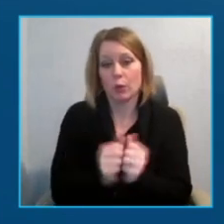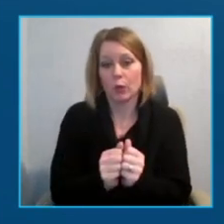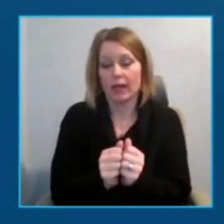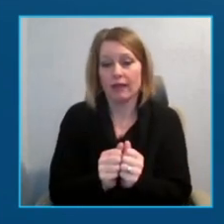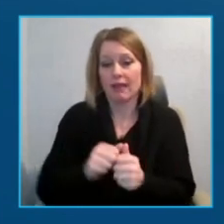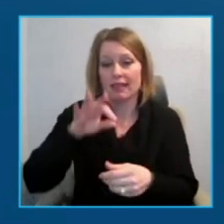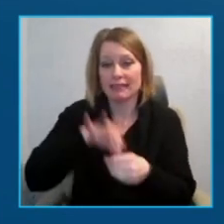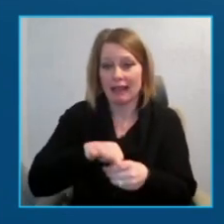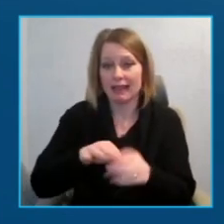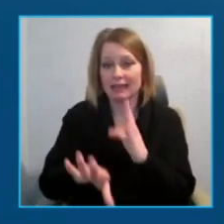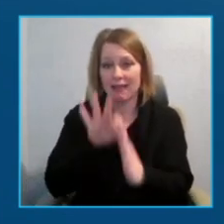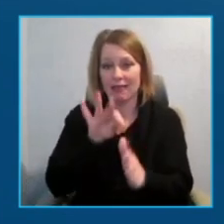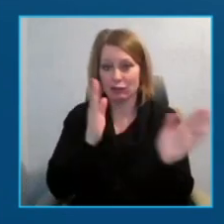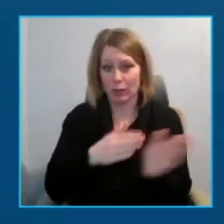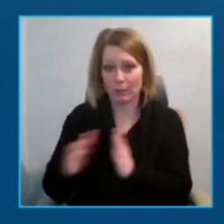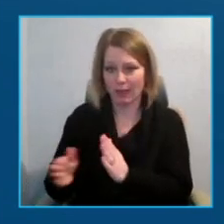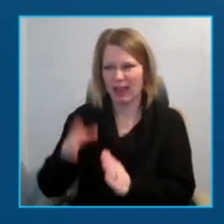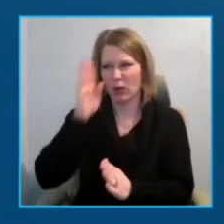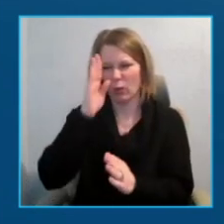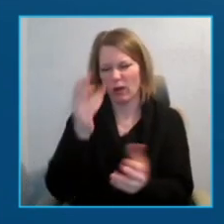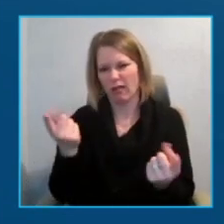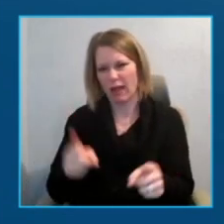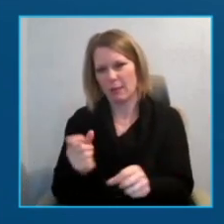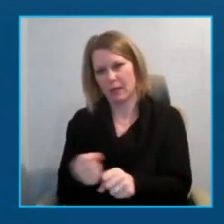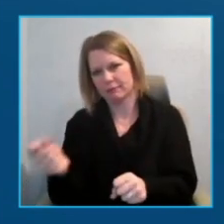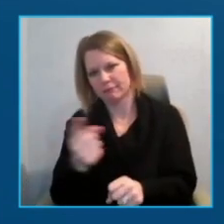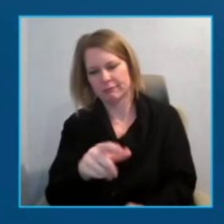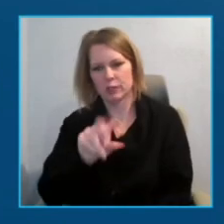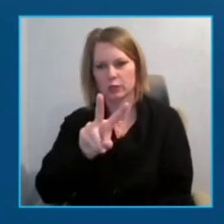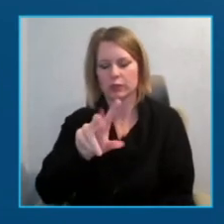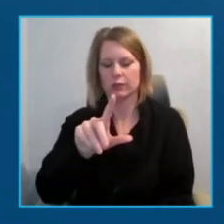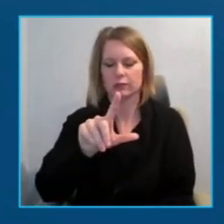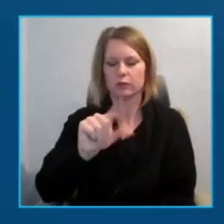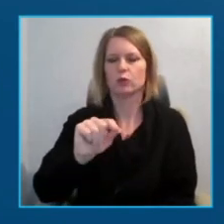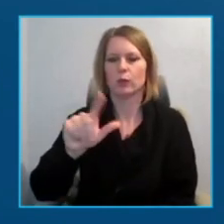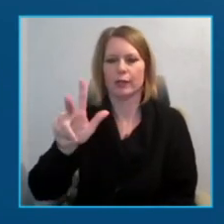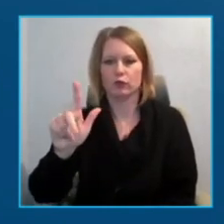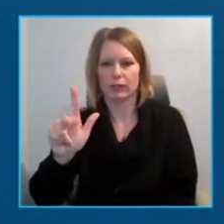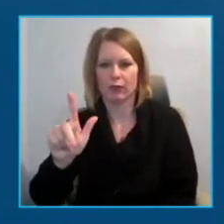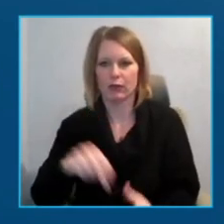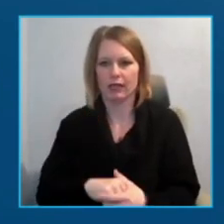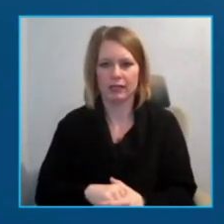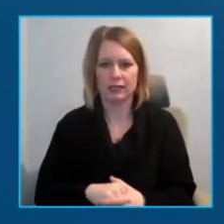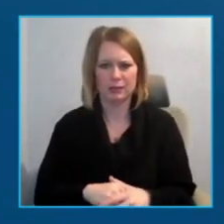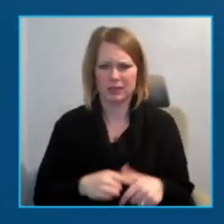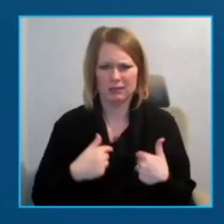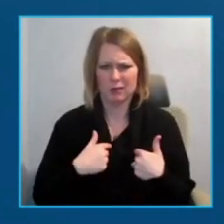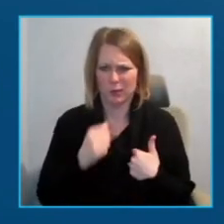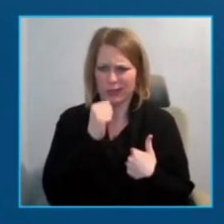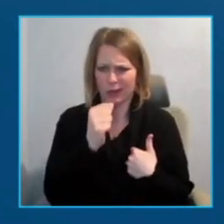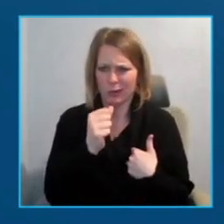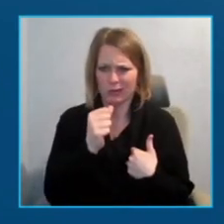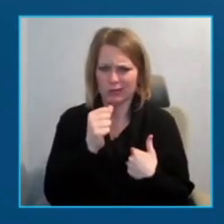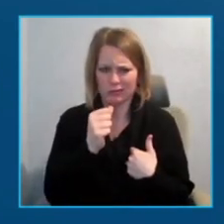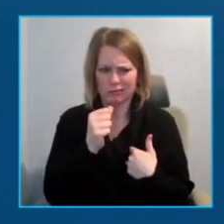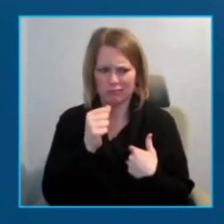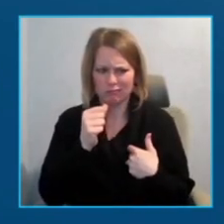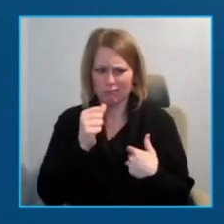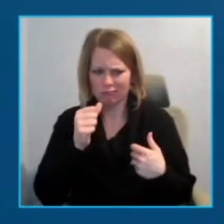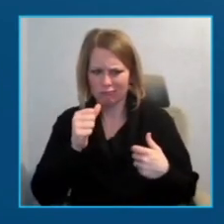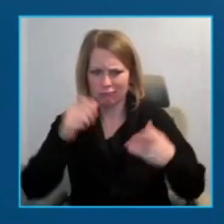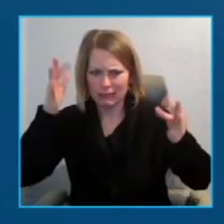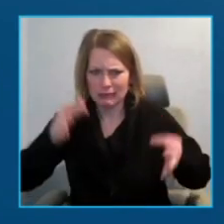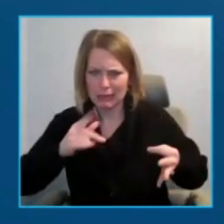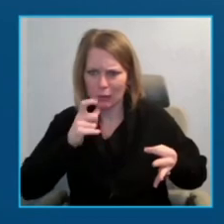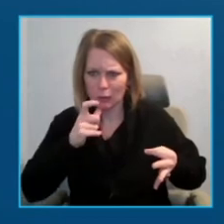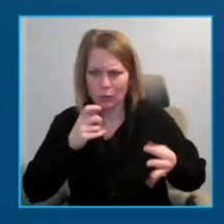this committee to simply take at face value a statement in the delegate selection plan that affirmative action will be taken care of. I